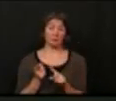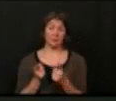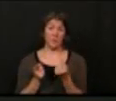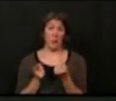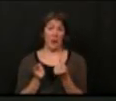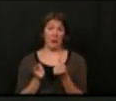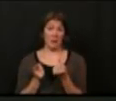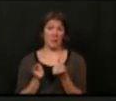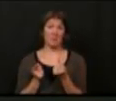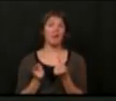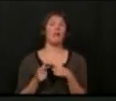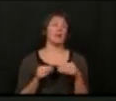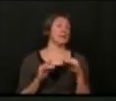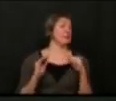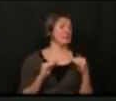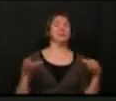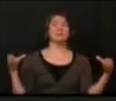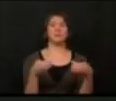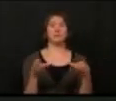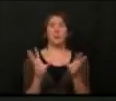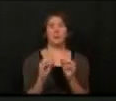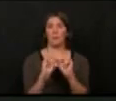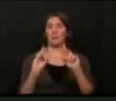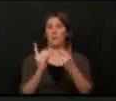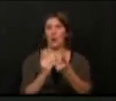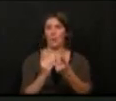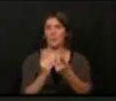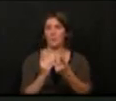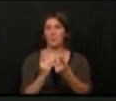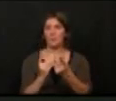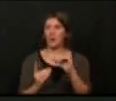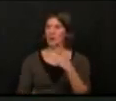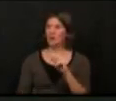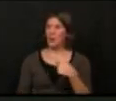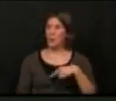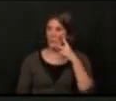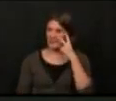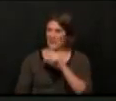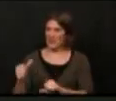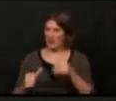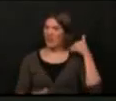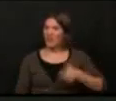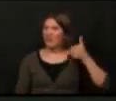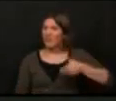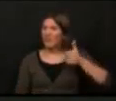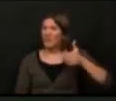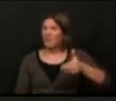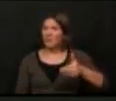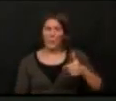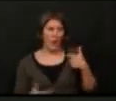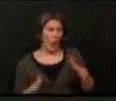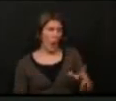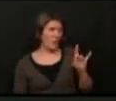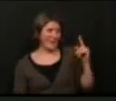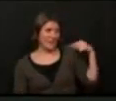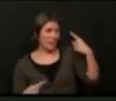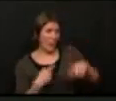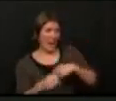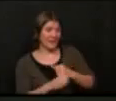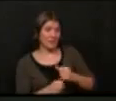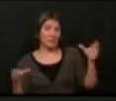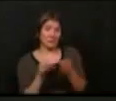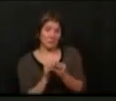some counterbalancing things that might get built into the budget. We're going to be seeing a lot of each other in the next couple months. We've seen a lot of each other over the course of the last